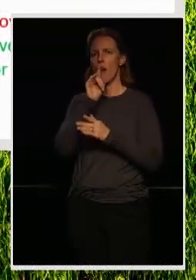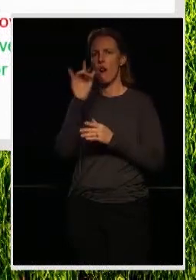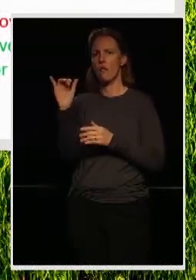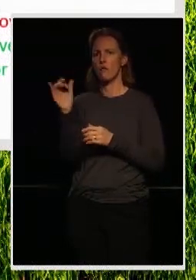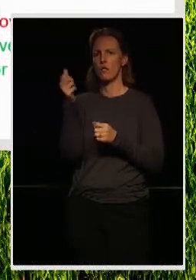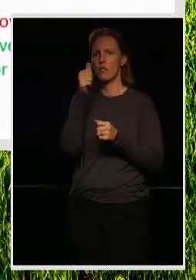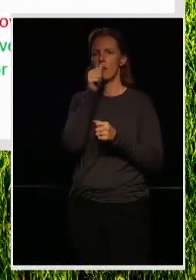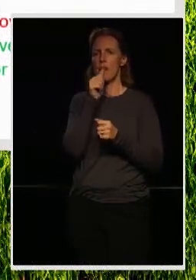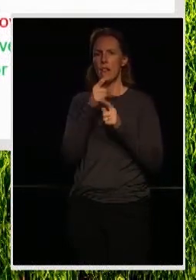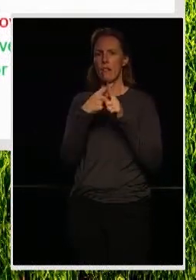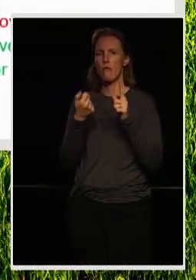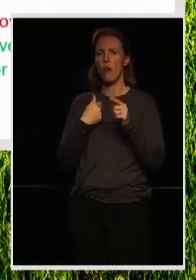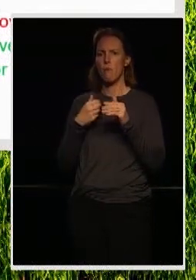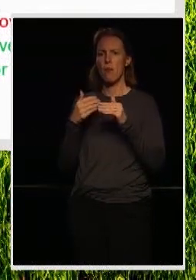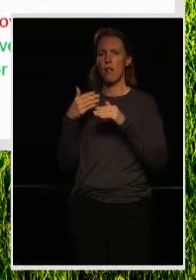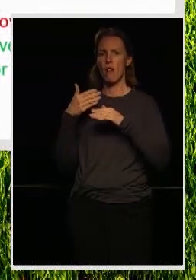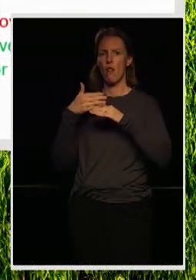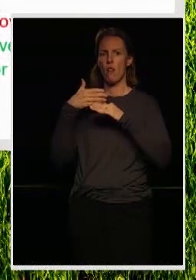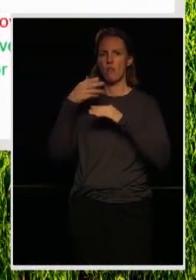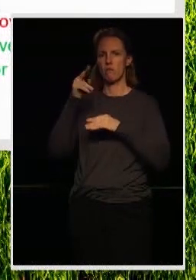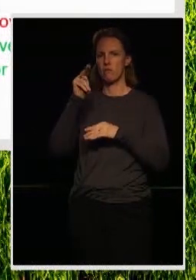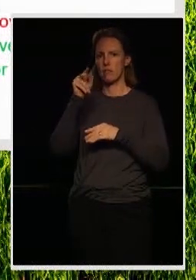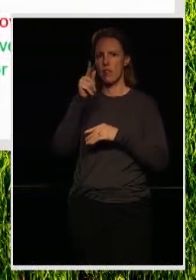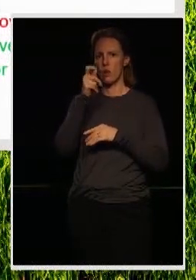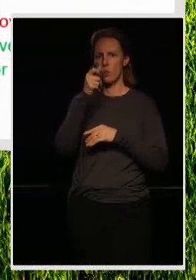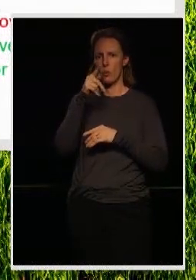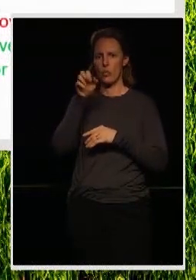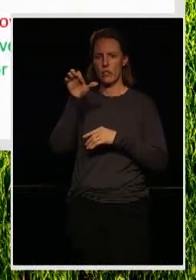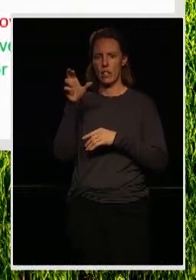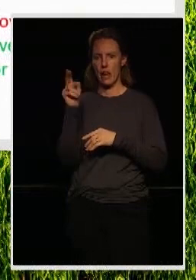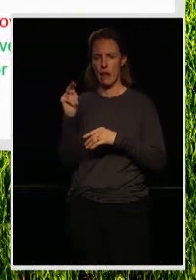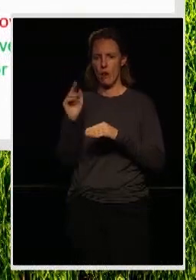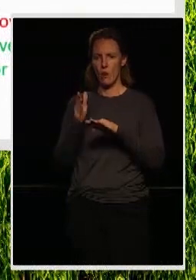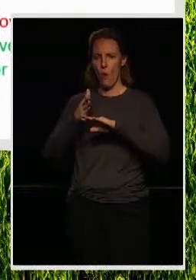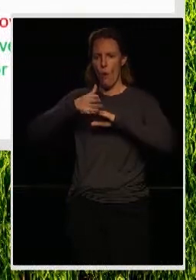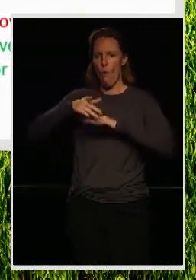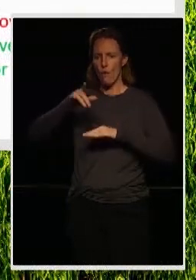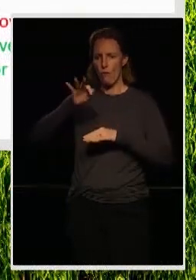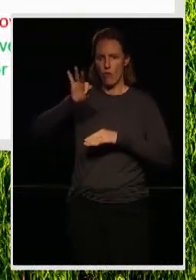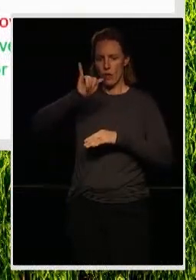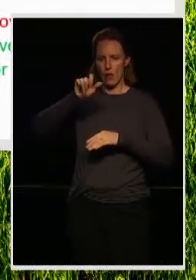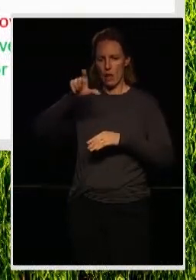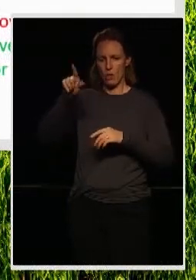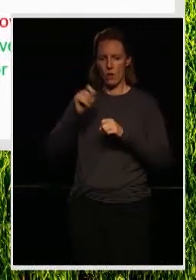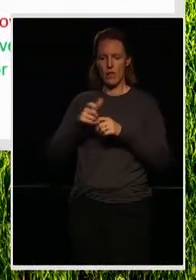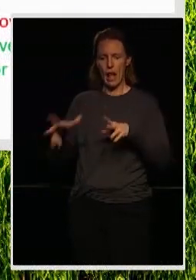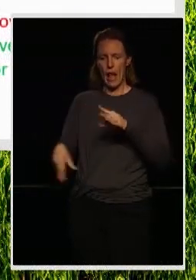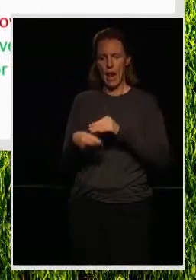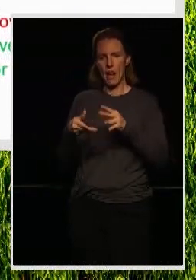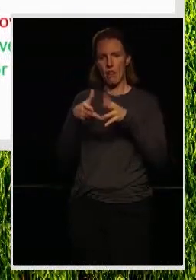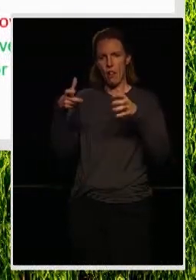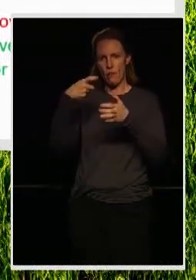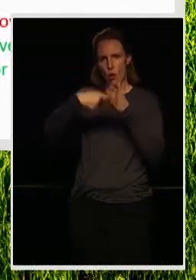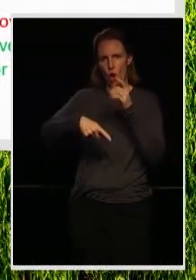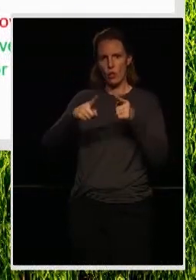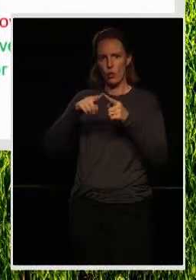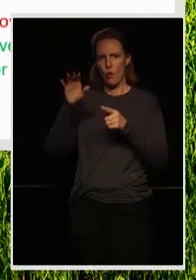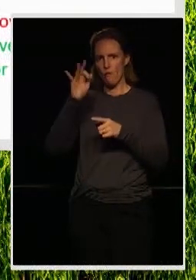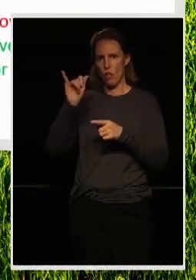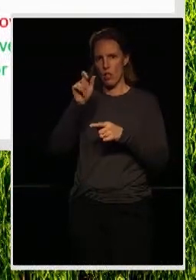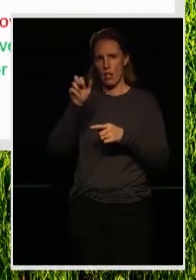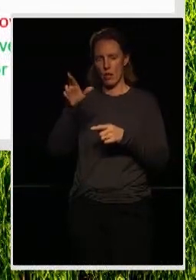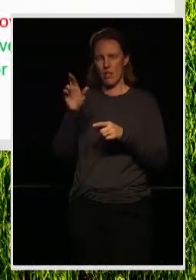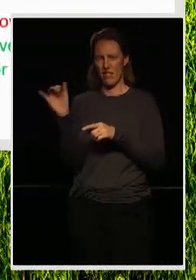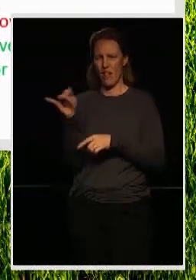from the nitrogen over-fertilizing issues. And with that, it's adding a lot of the cost to the fertilizers, and it is